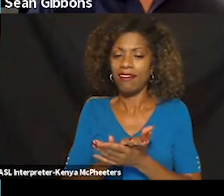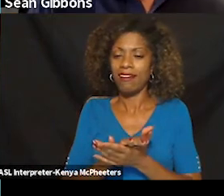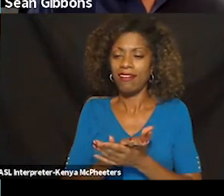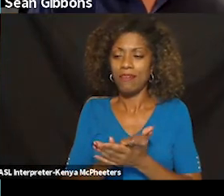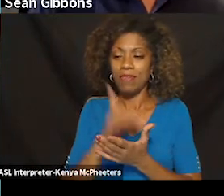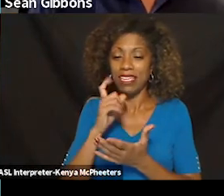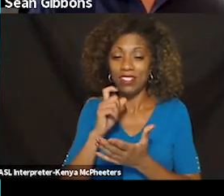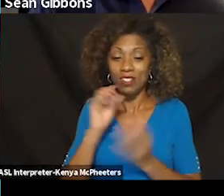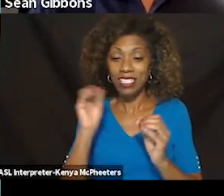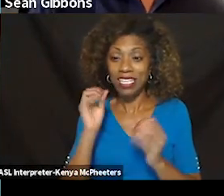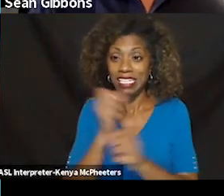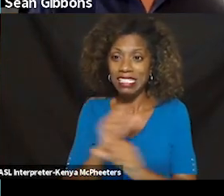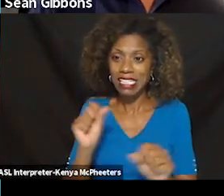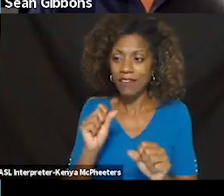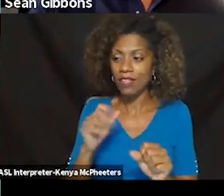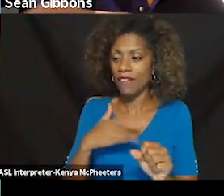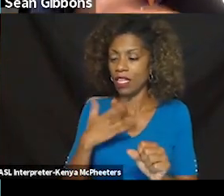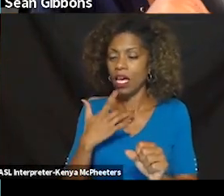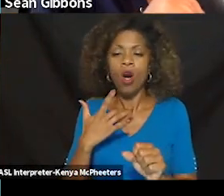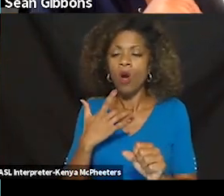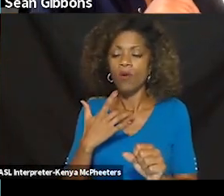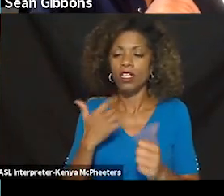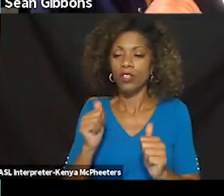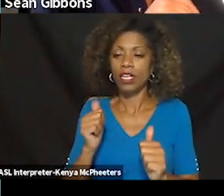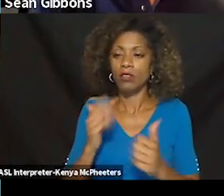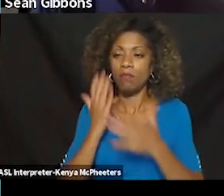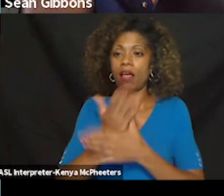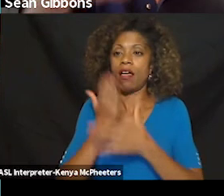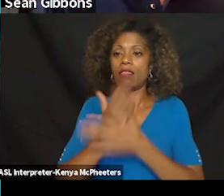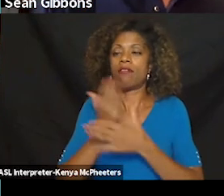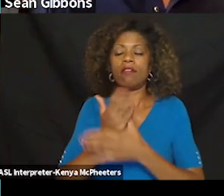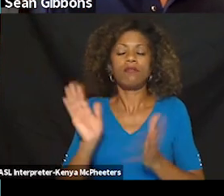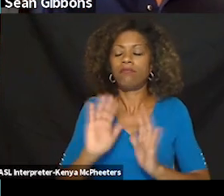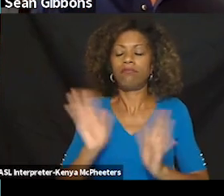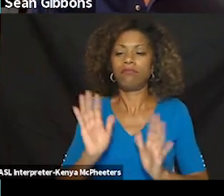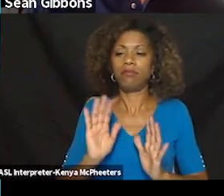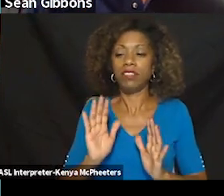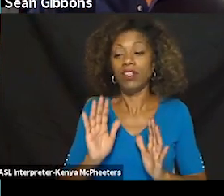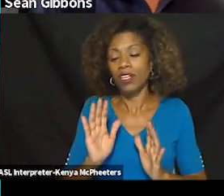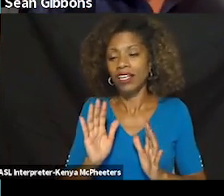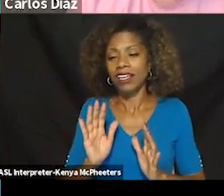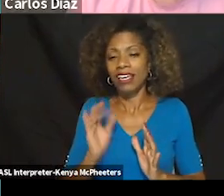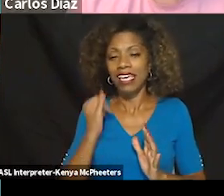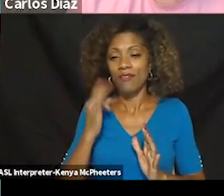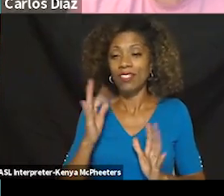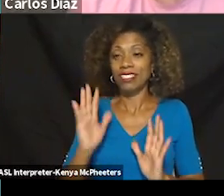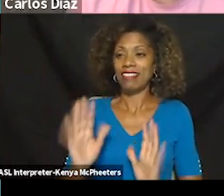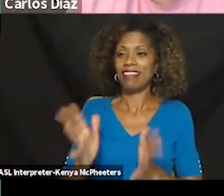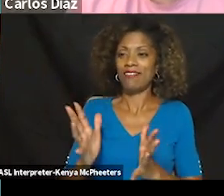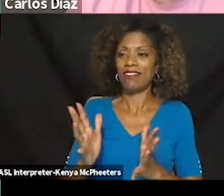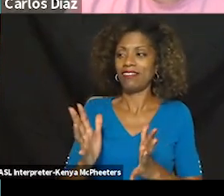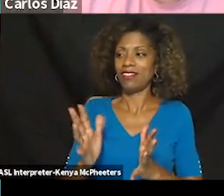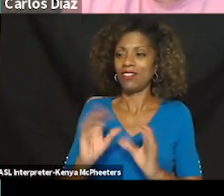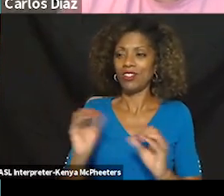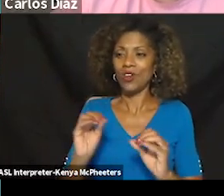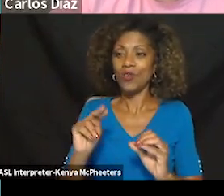Gotcha. All right, Carlos, you want to join us? Are you done, or Yeah. do I have that right? Okay, Carlos, your turn, sir. All right, thanks. As we mentioned